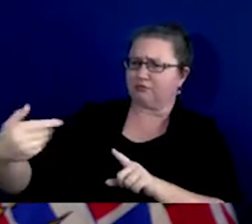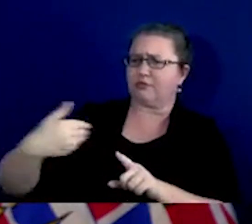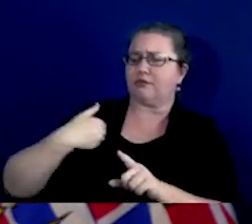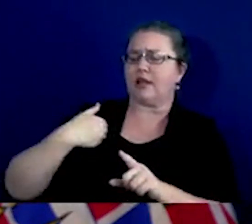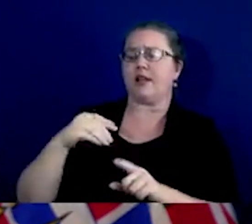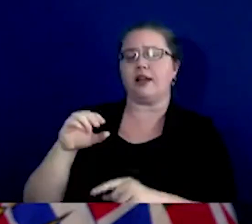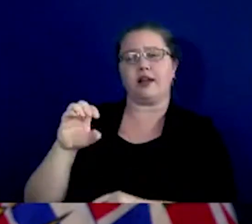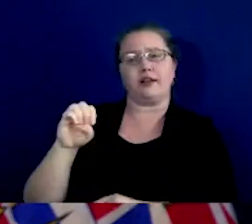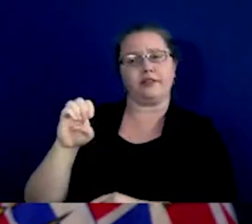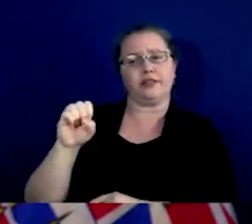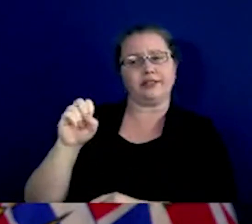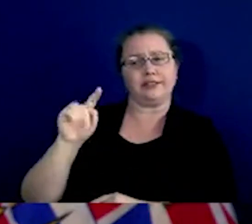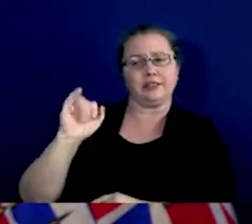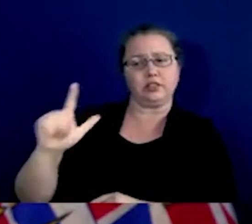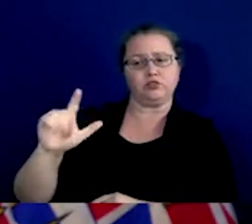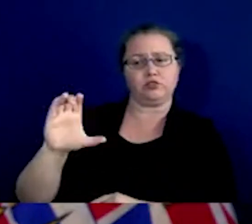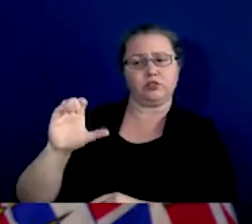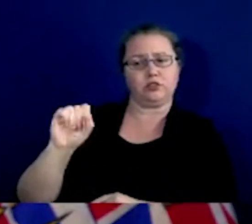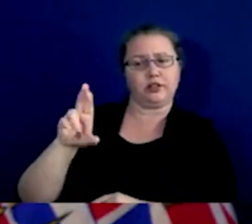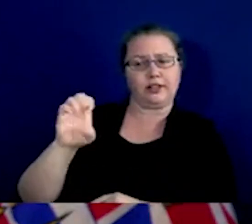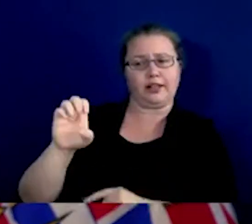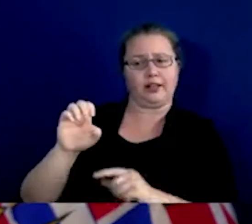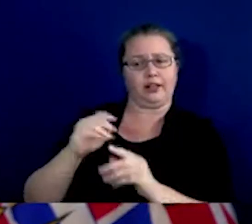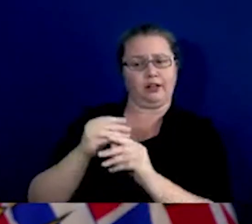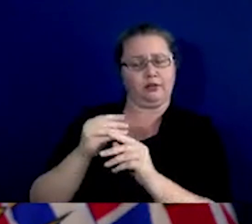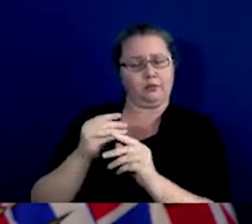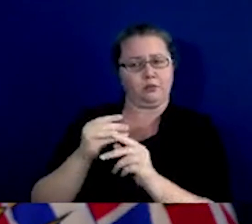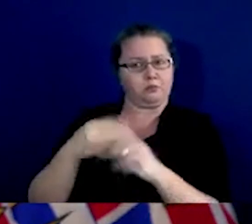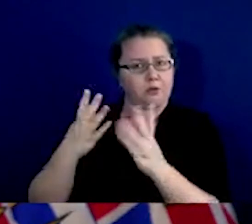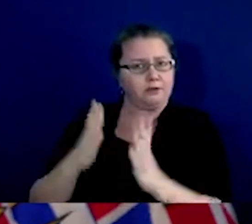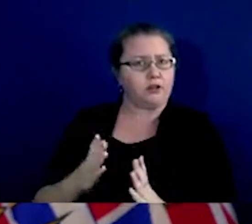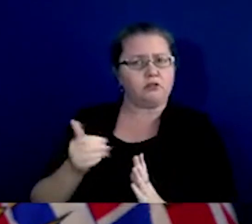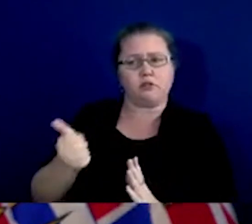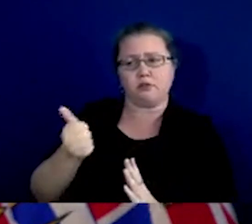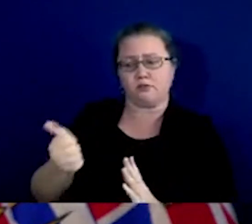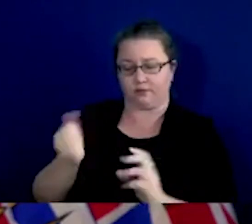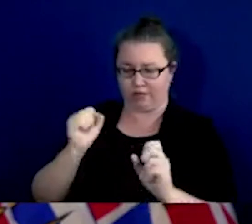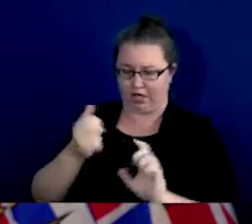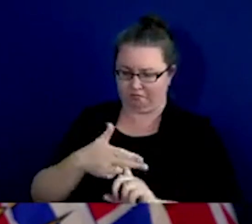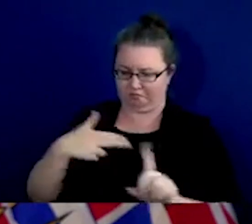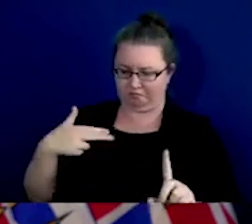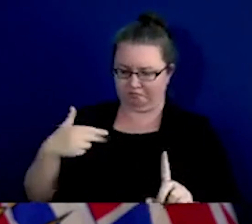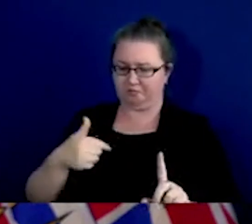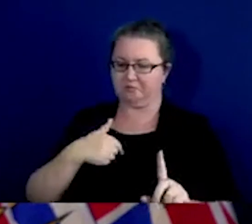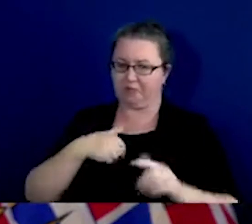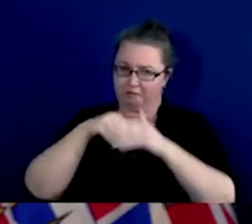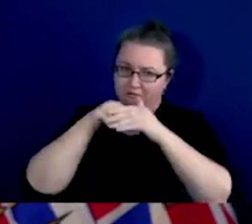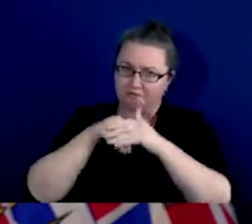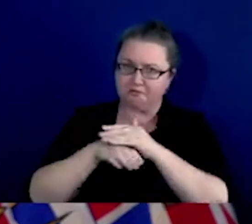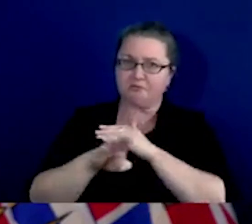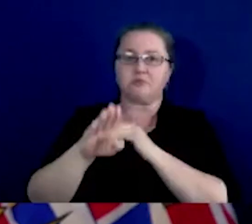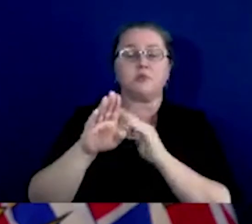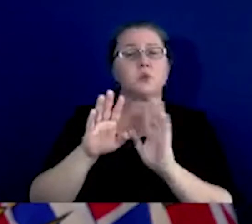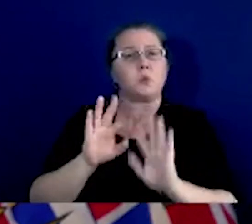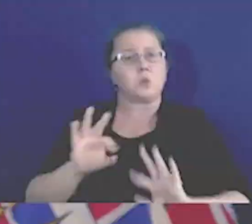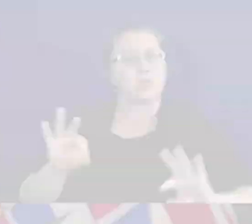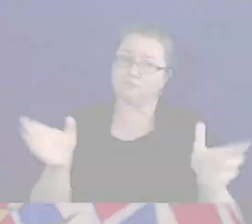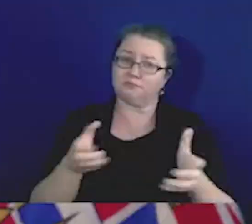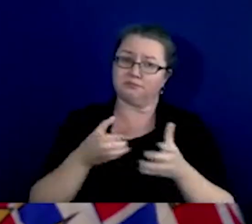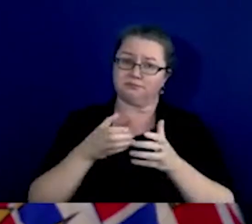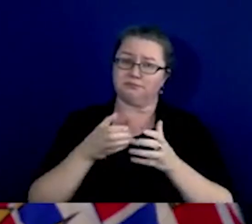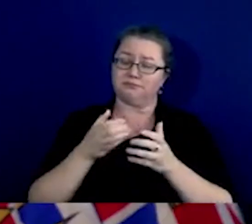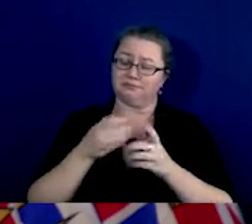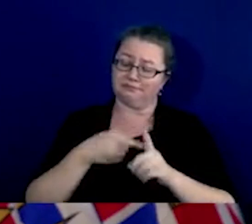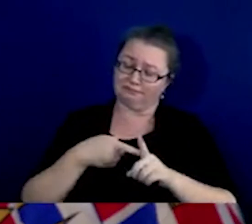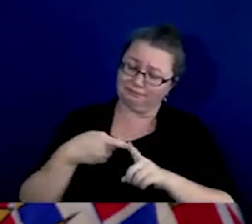and quality office in each of the health authorities that they can go to get support and having that reassessed if need be.